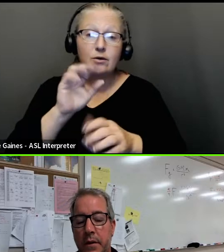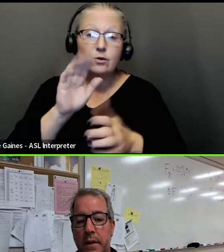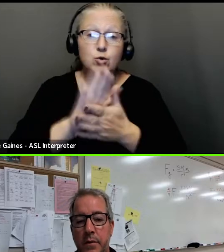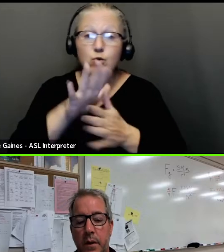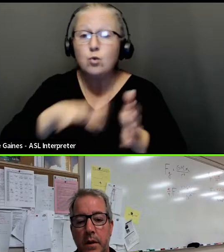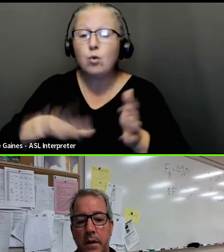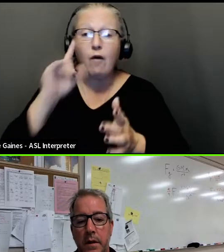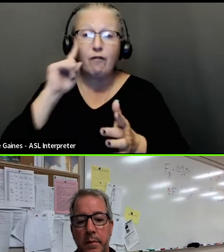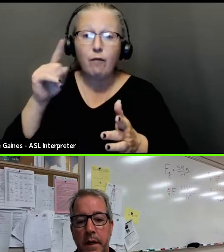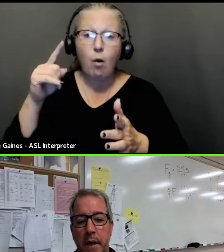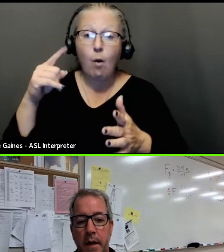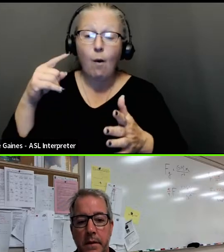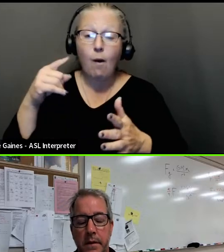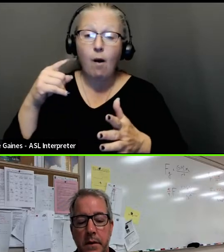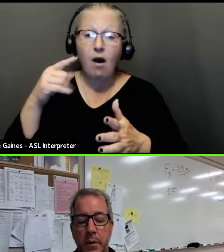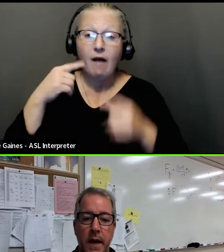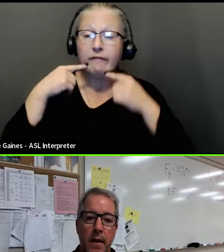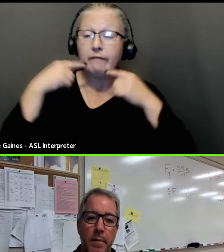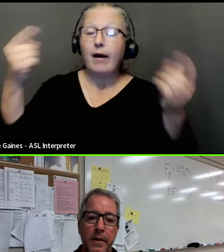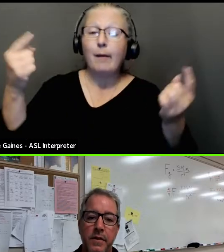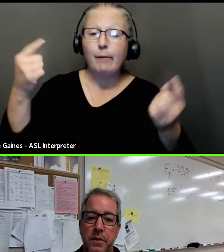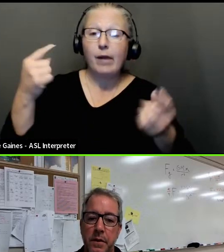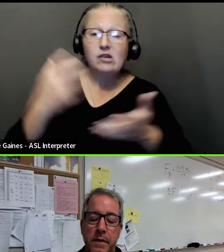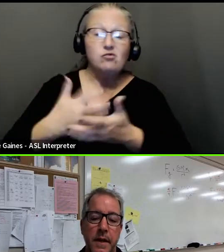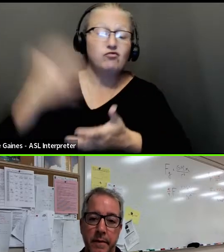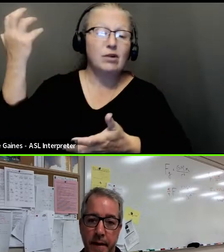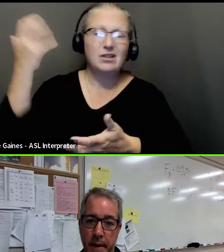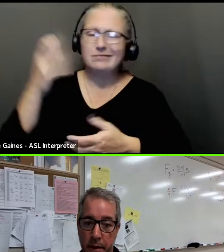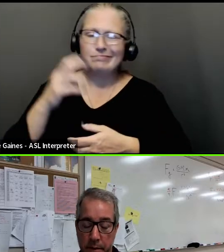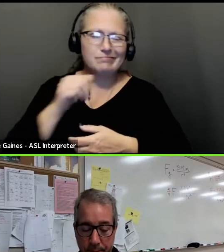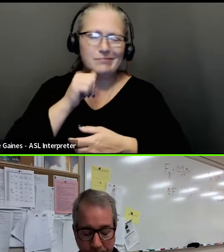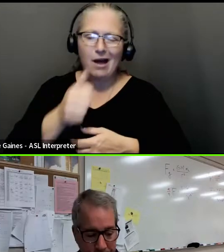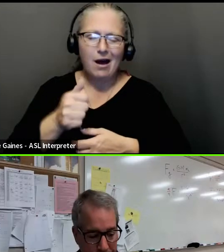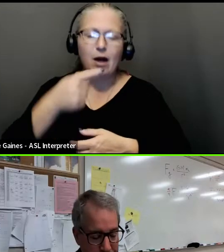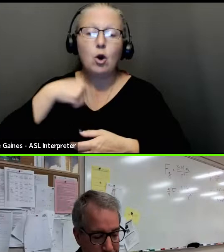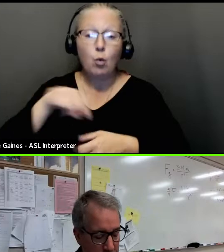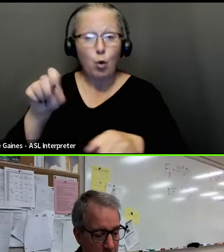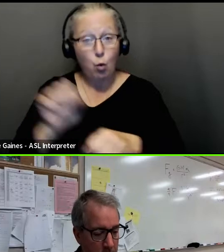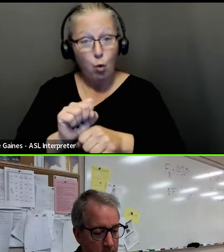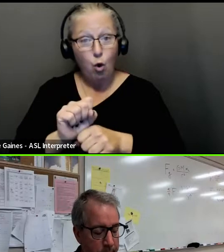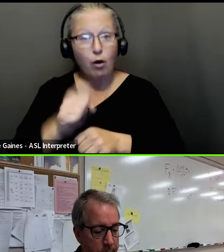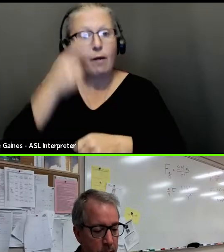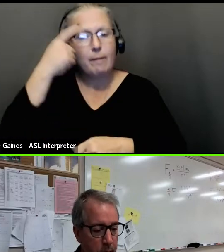We do this work because we care about students and families.